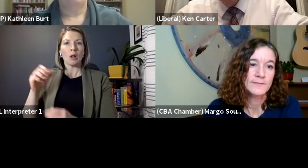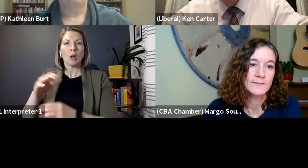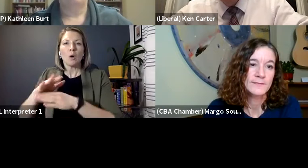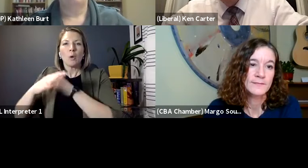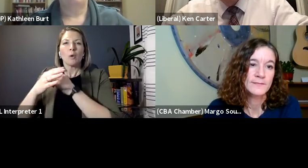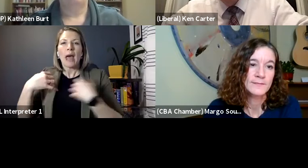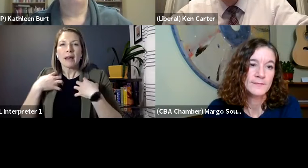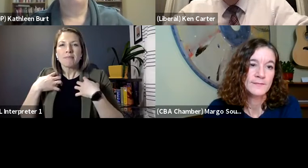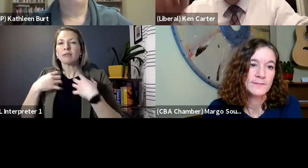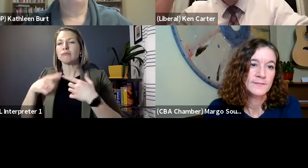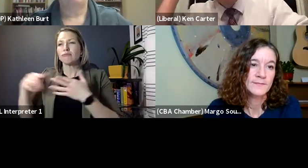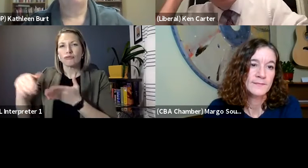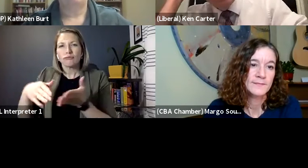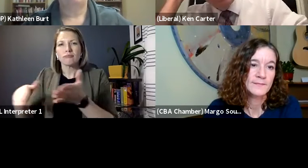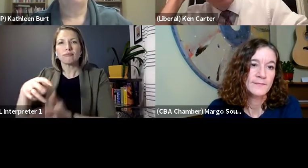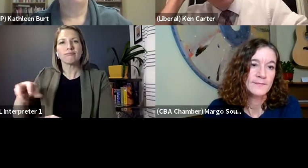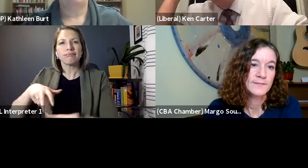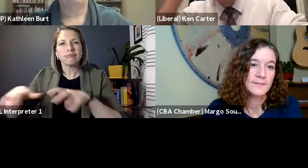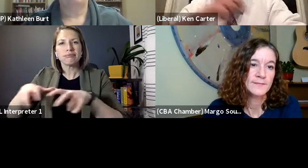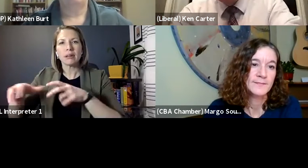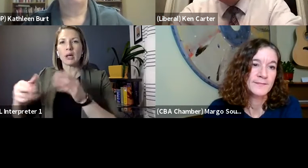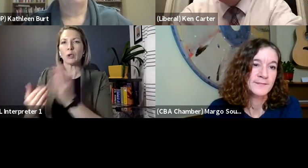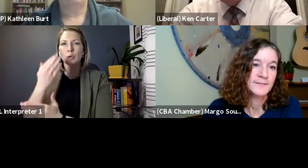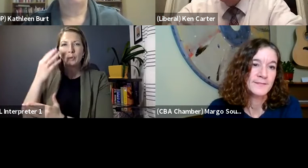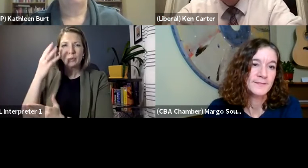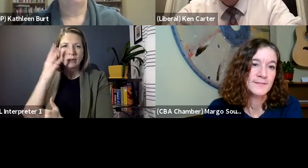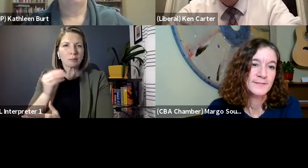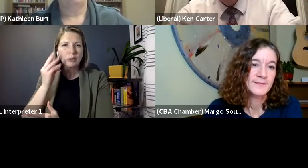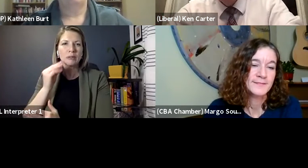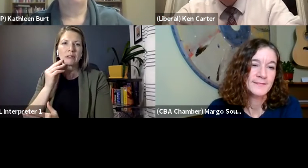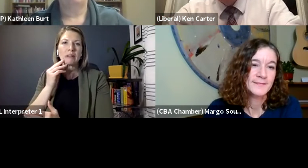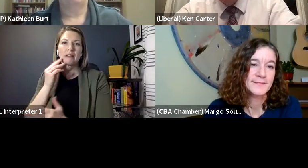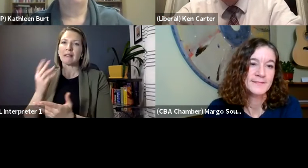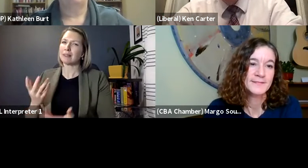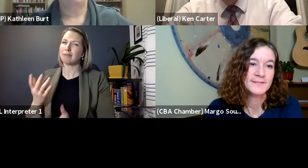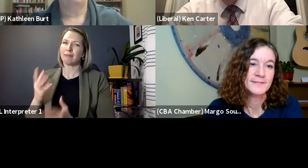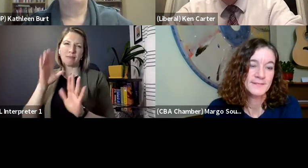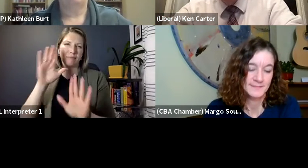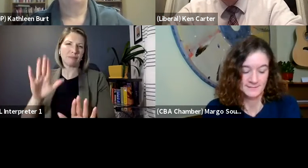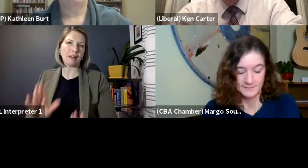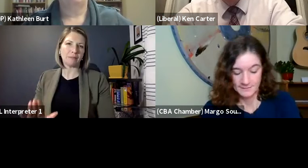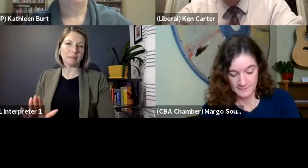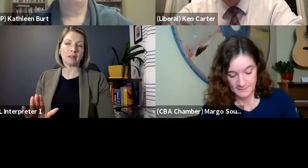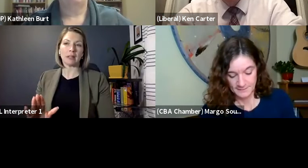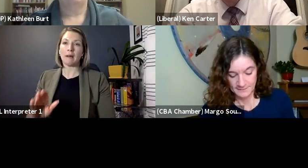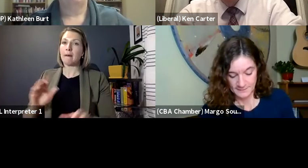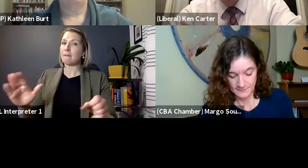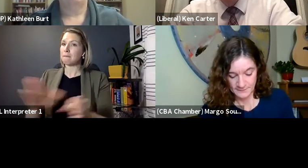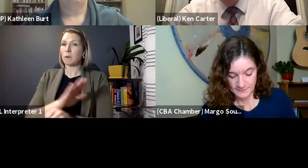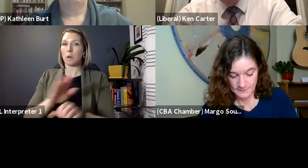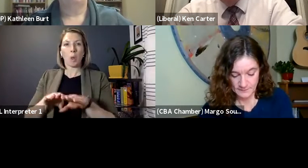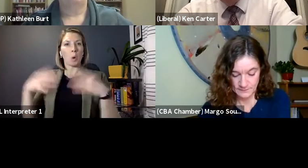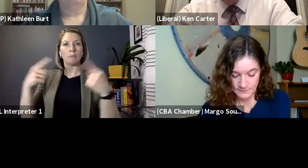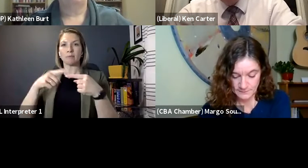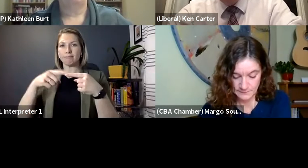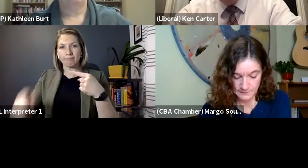trail system, and new experiences. Manuels River is staffed year-round, and we are a